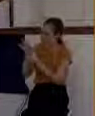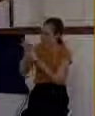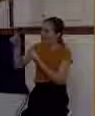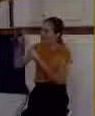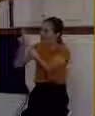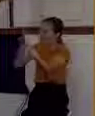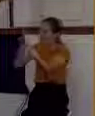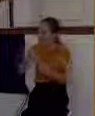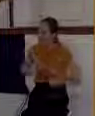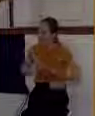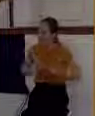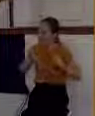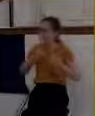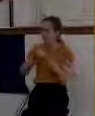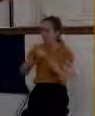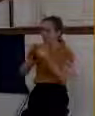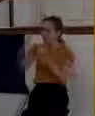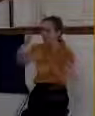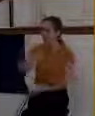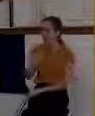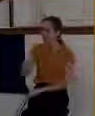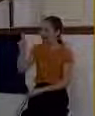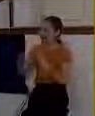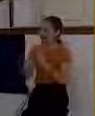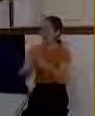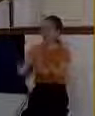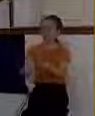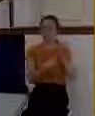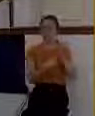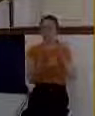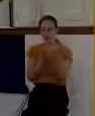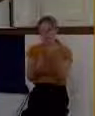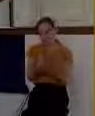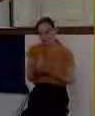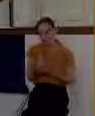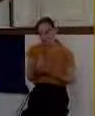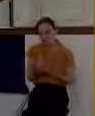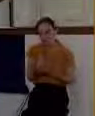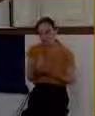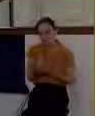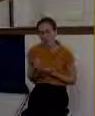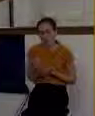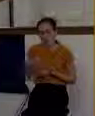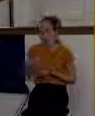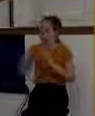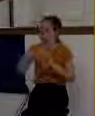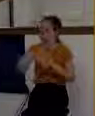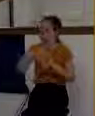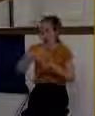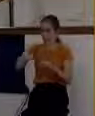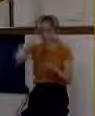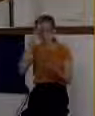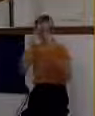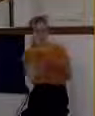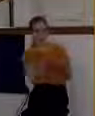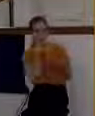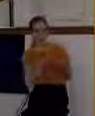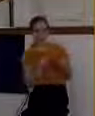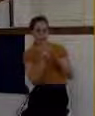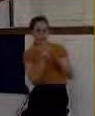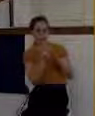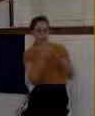of truth. And may our faith, Lord, be in you and in your Word. And may we learn from this story to be careful of